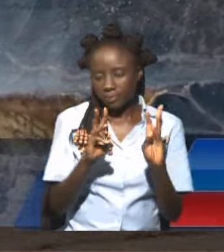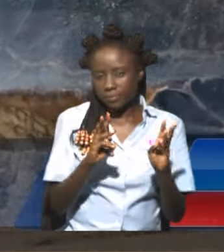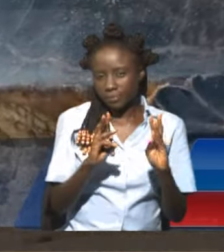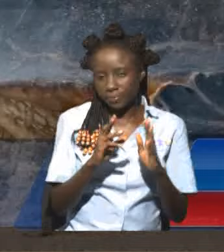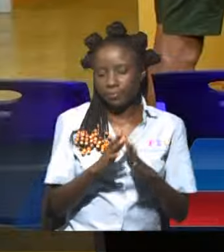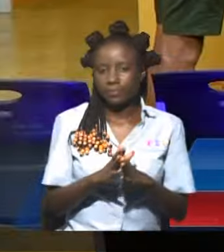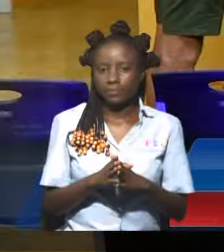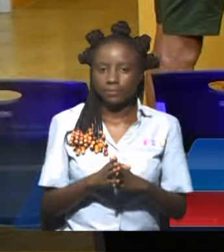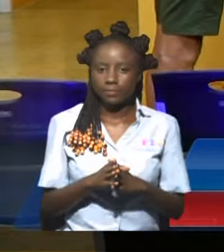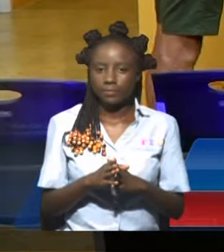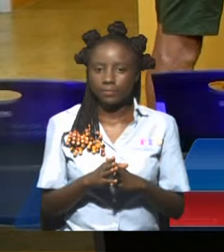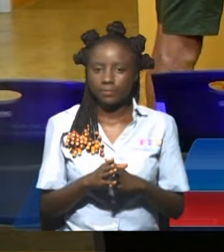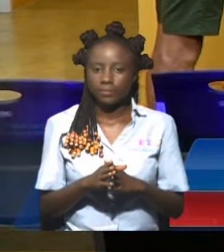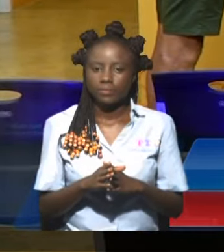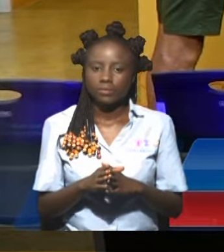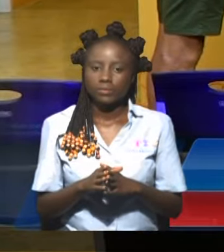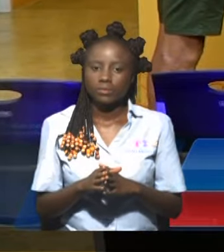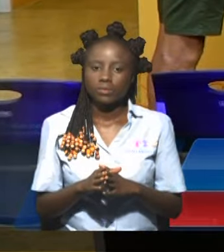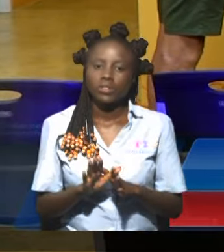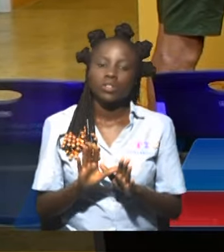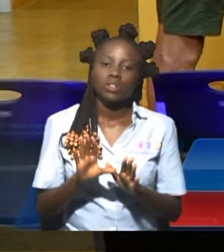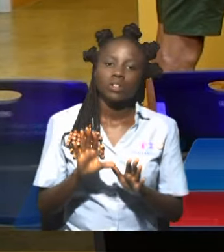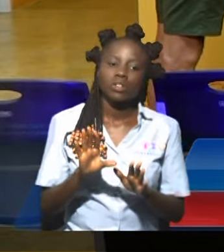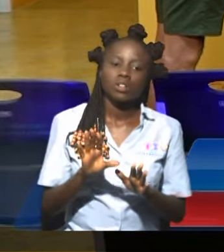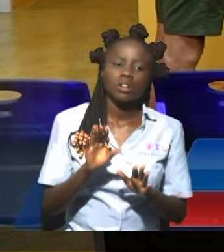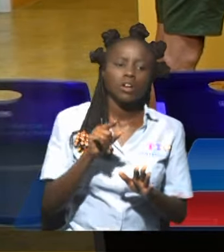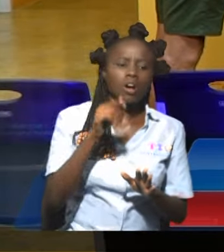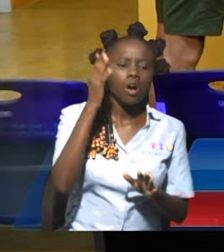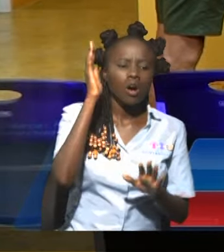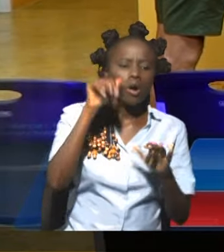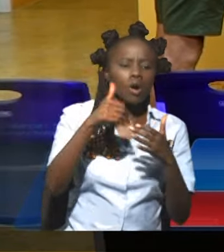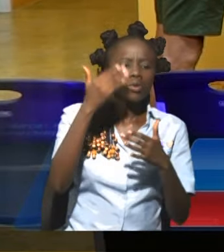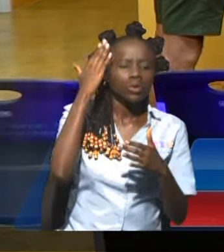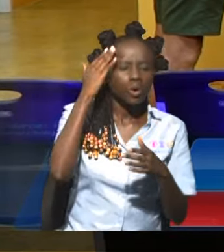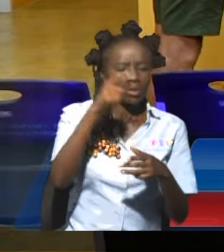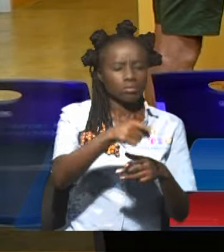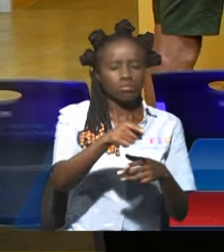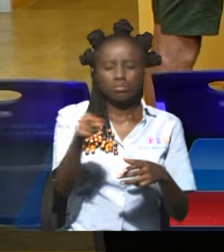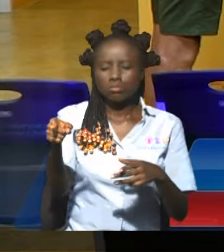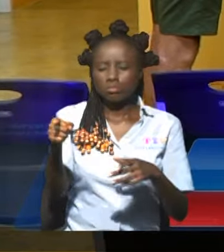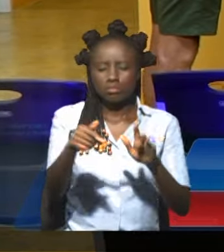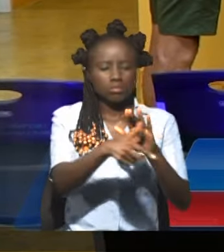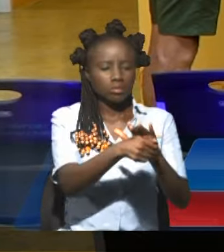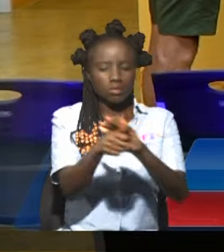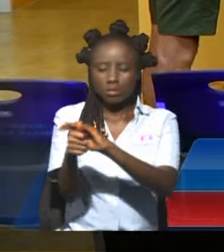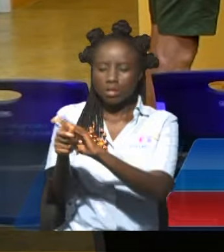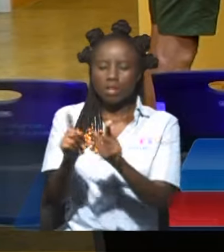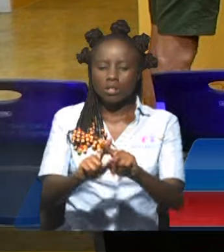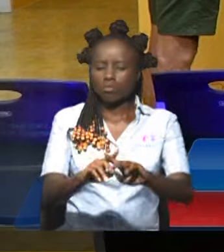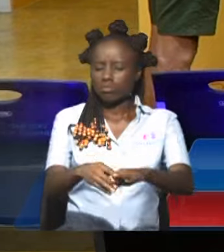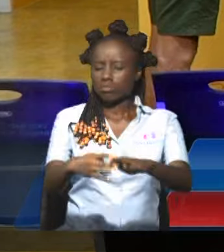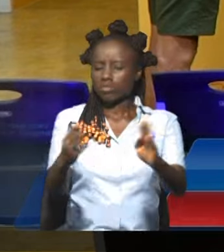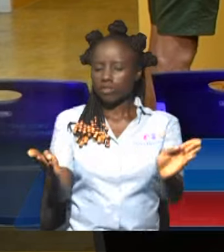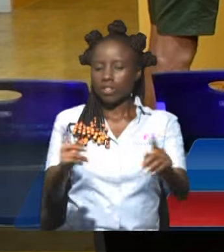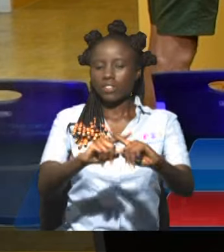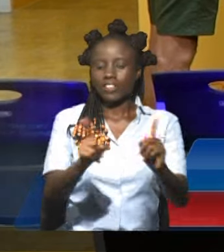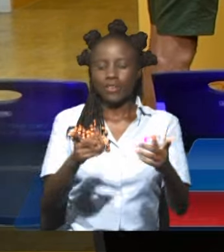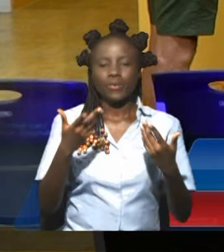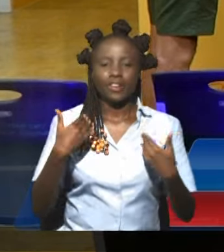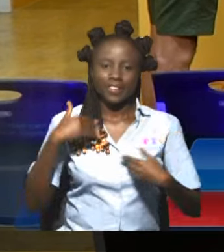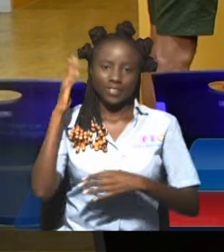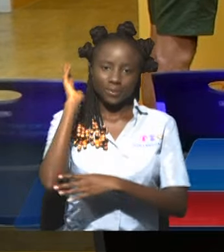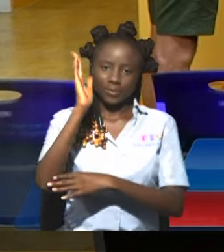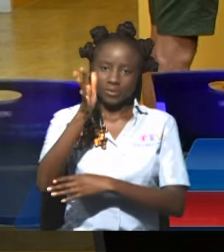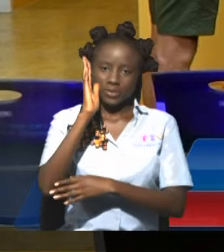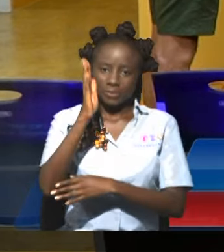to positively identify the different species we have. So we brought a presentation and